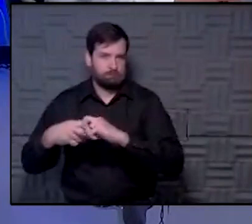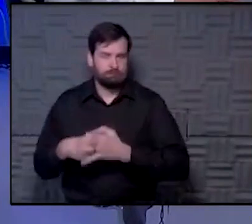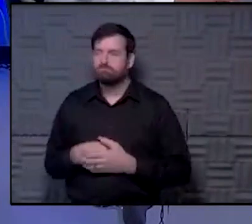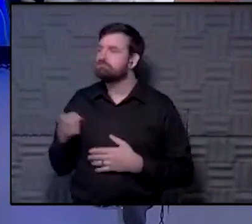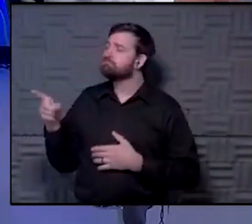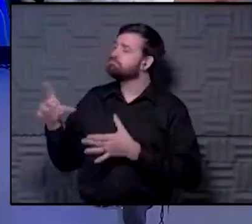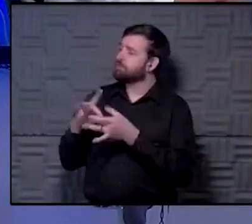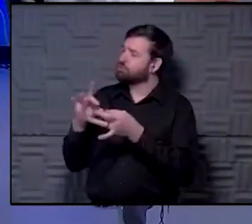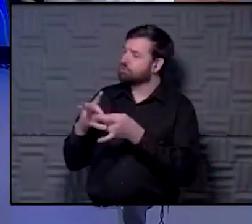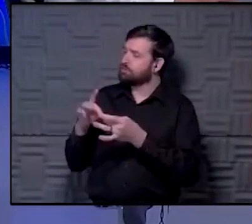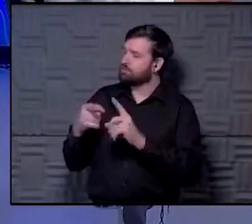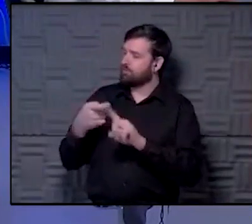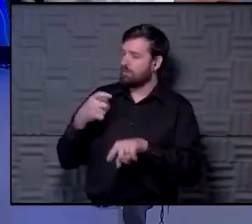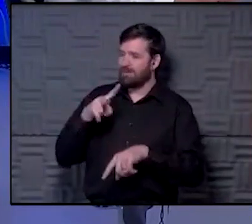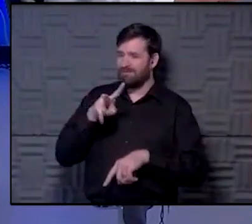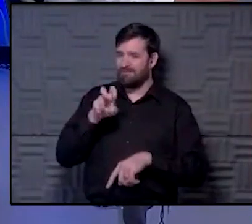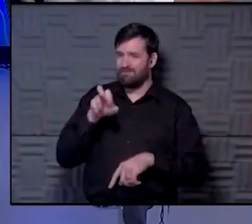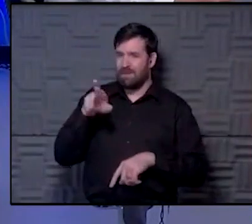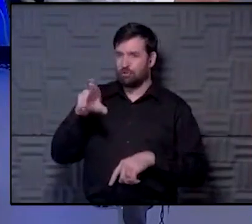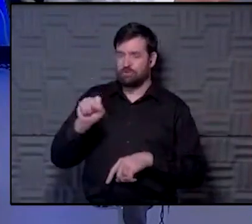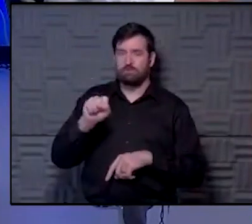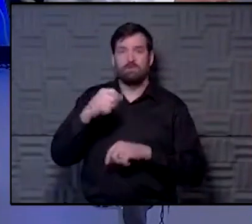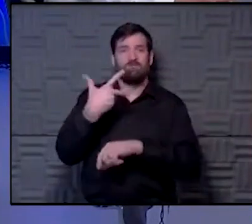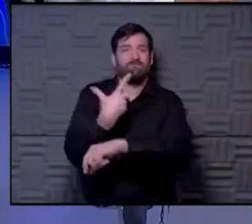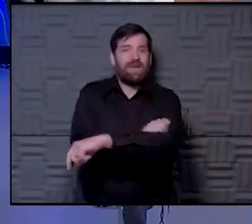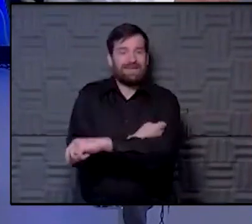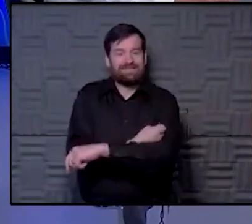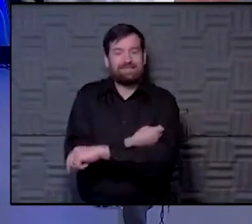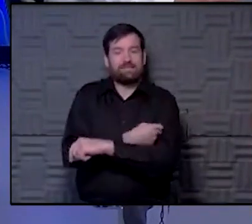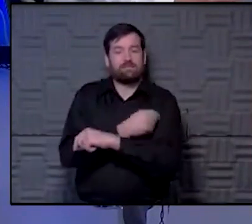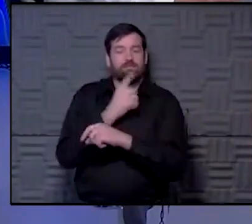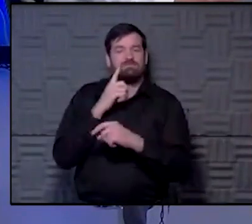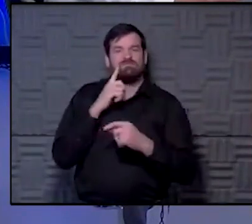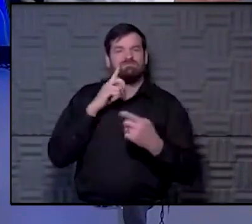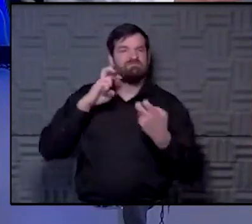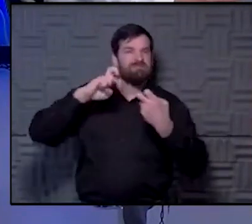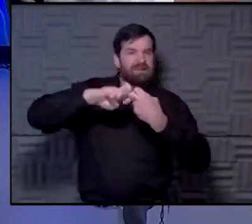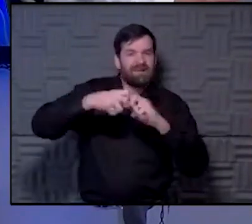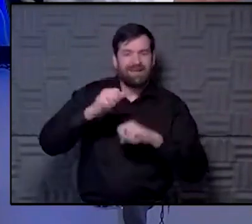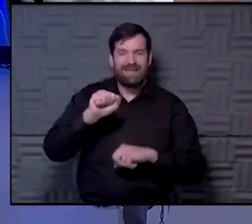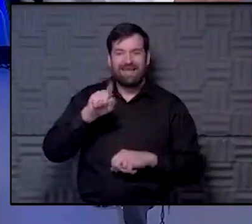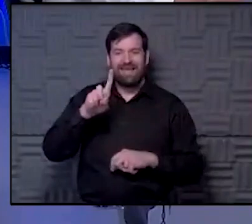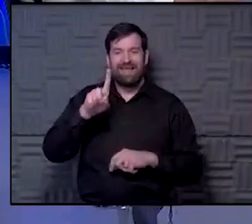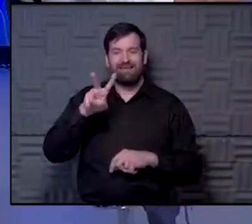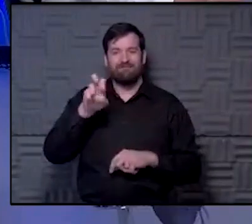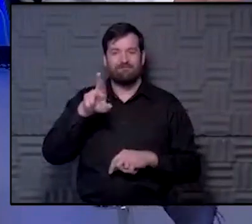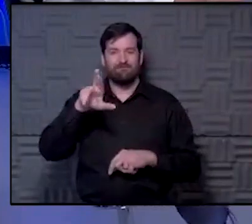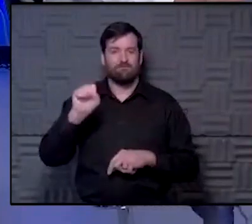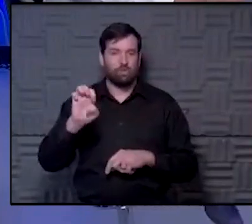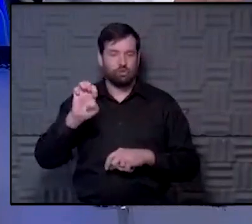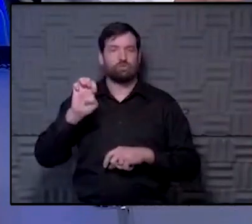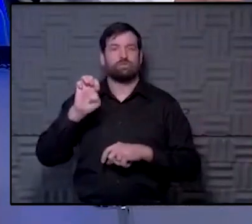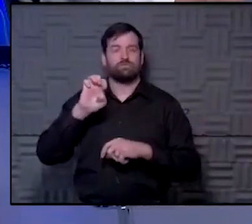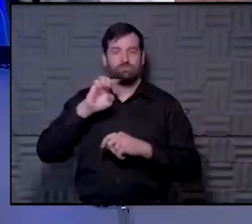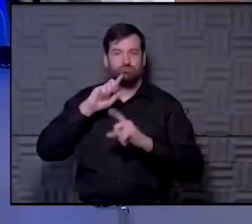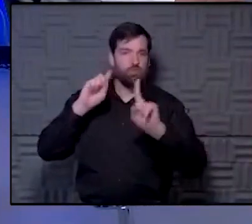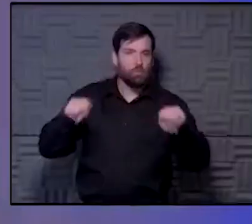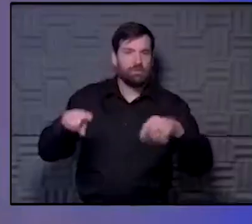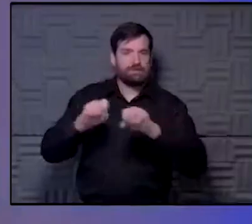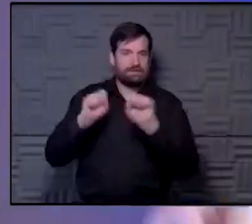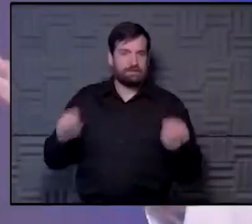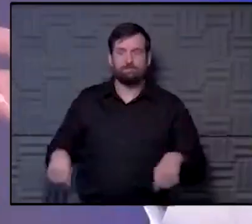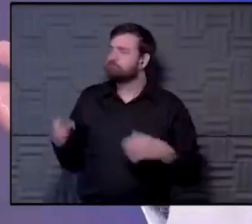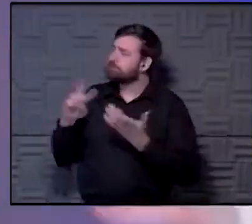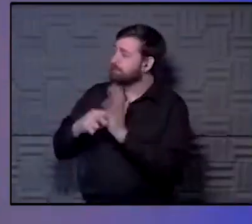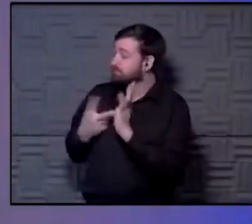the signal came from VAERS, the Vaccine Adverse Event Reporting System. Yes. It's a passive system. Explain what you mean by that.